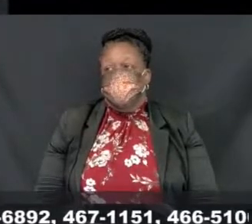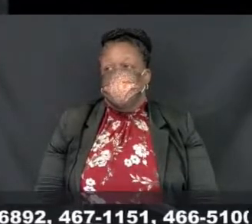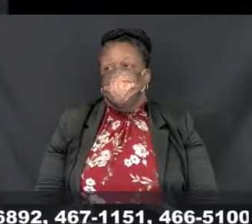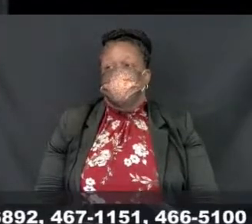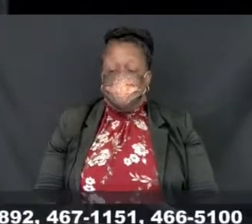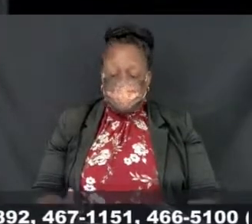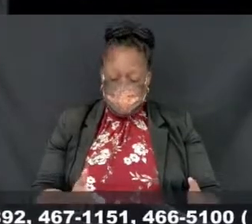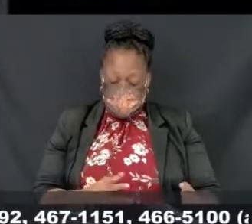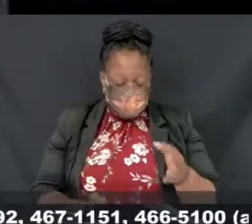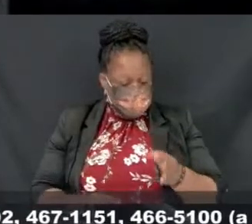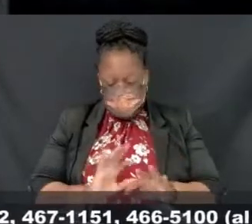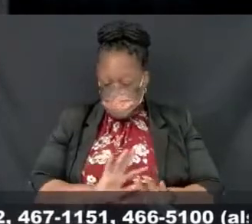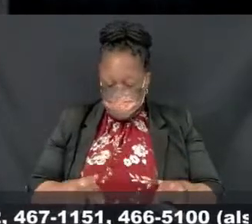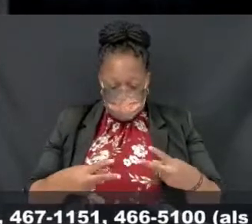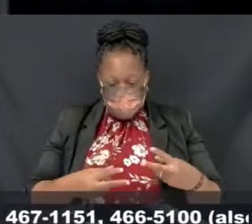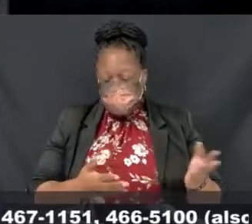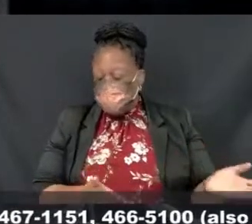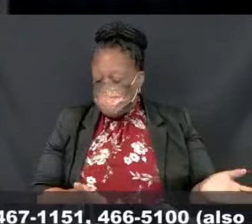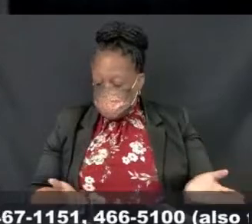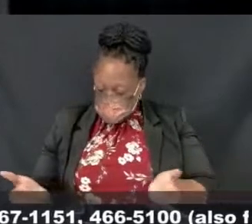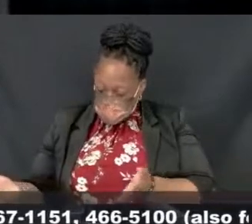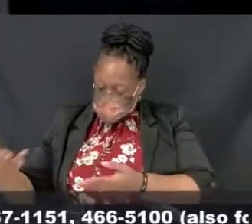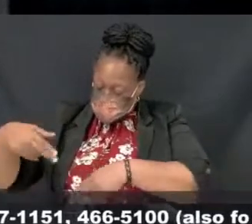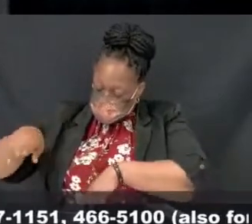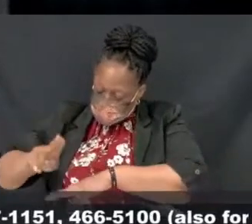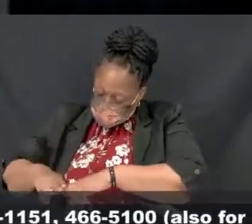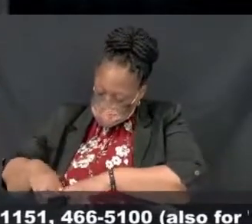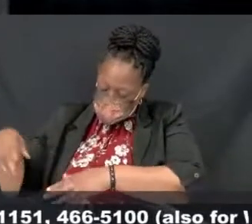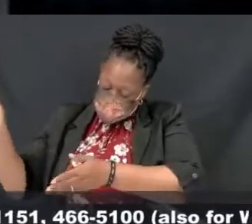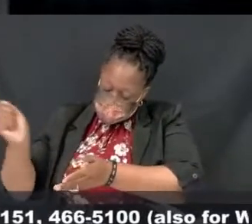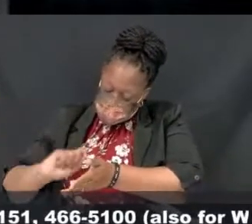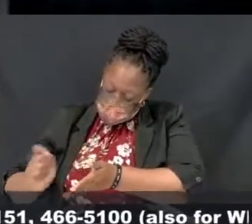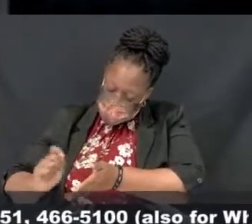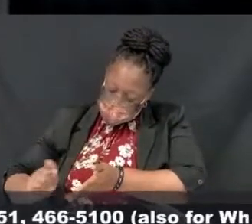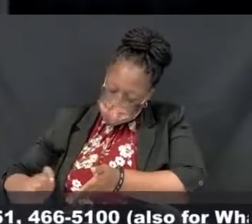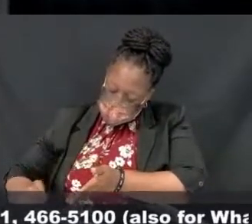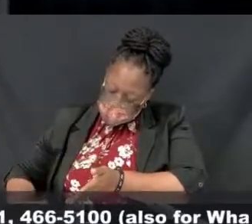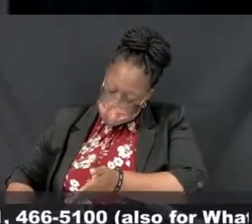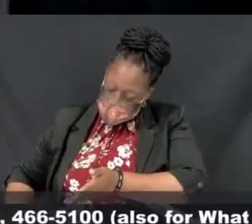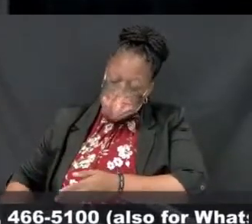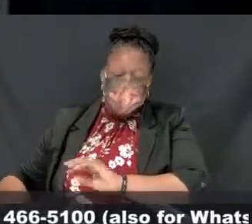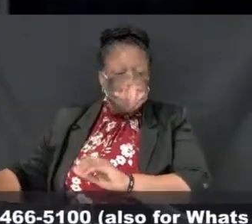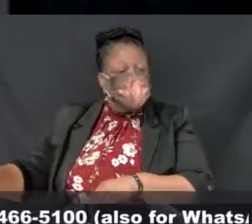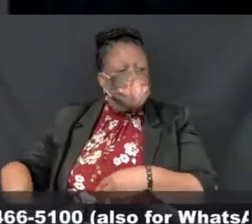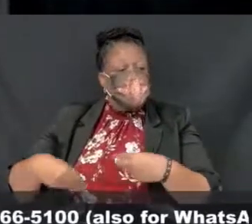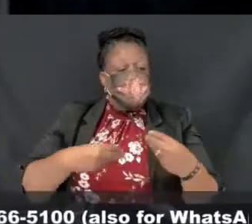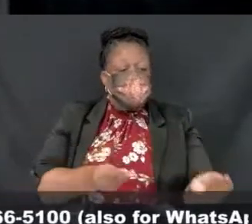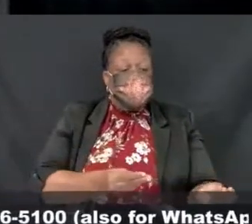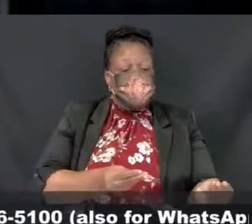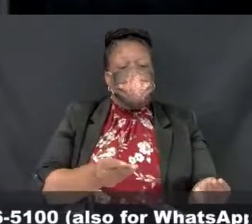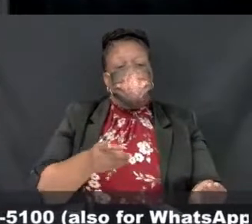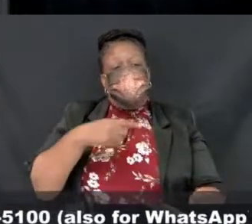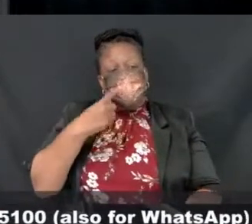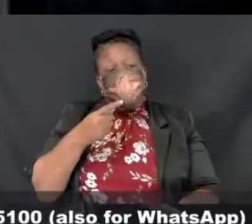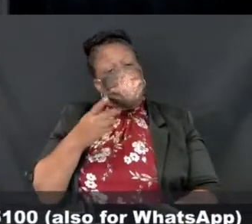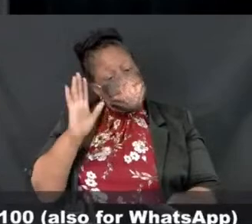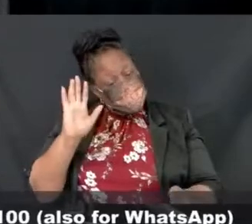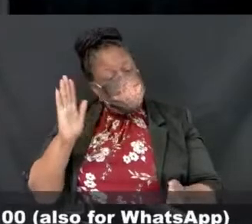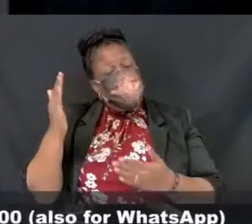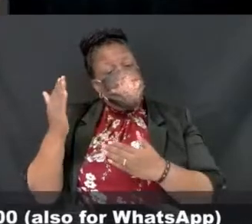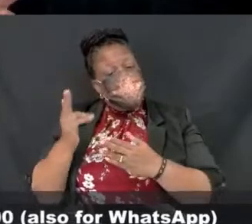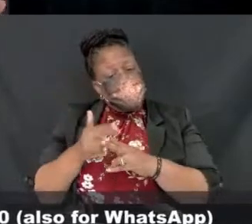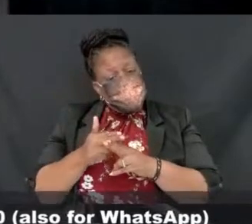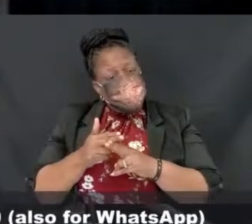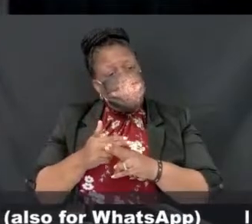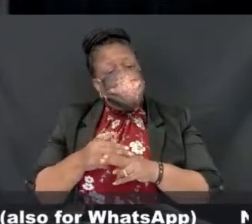welcome center, you complete the form, and then you are processed. So eventually, we are going to get there, and we are hopeful that we could